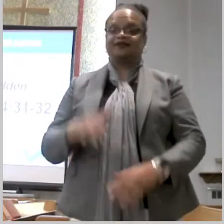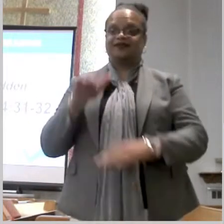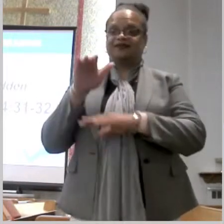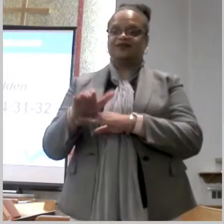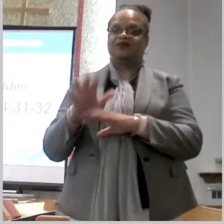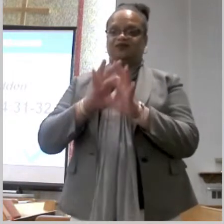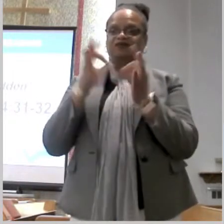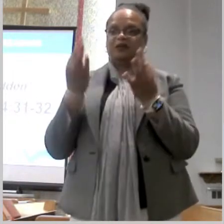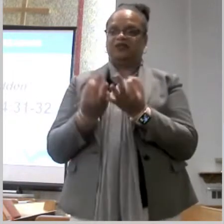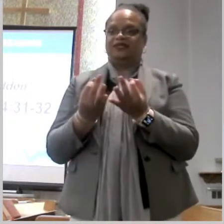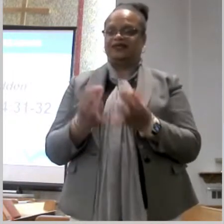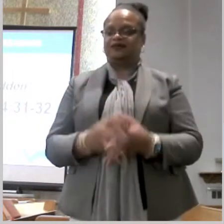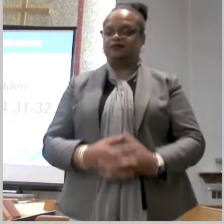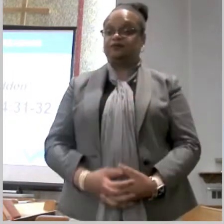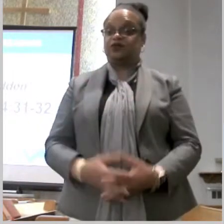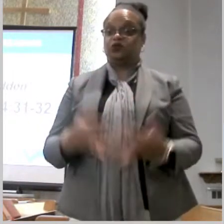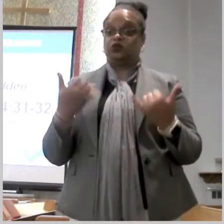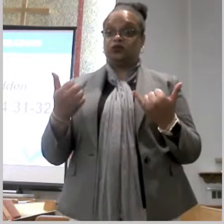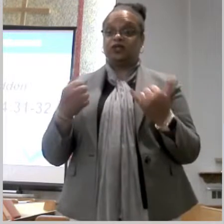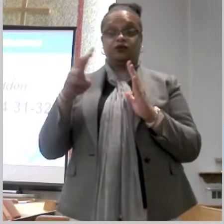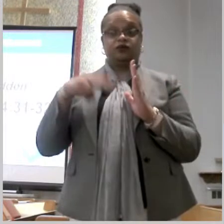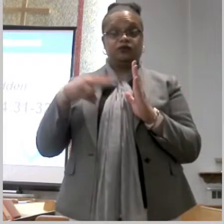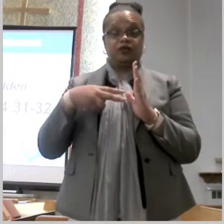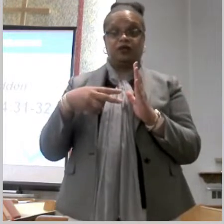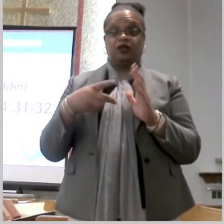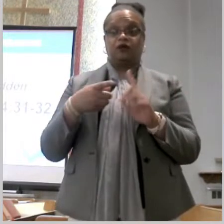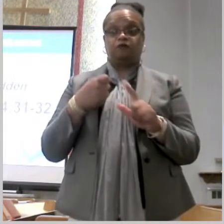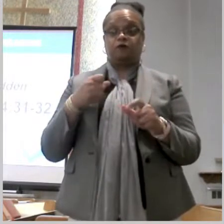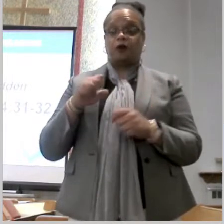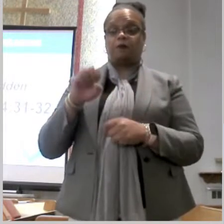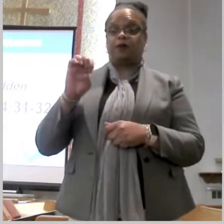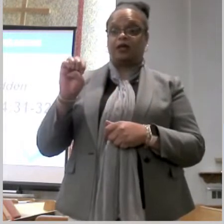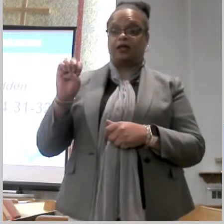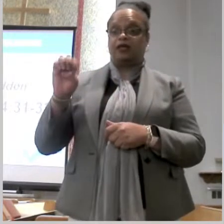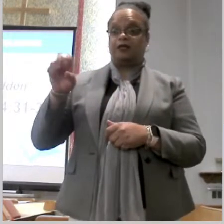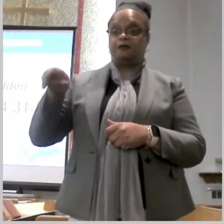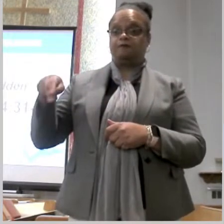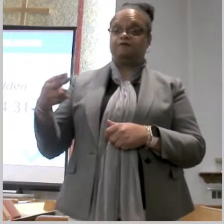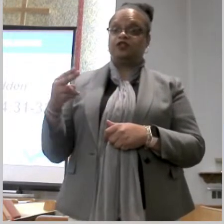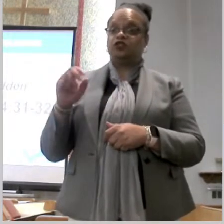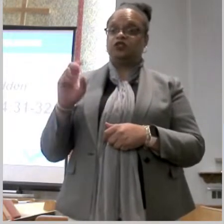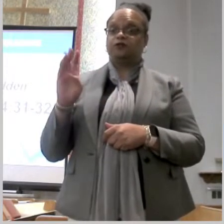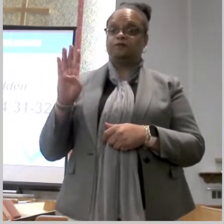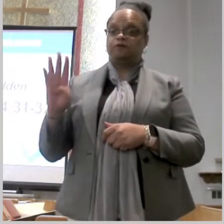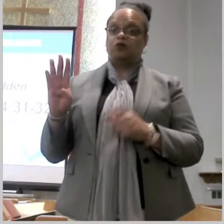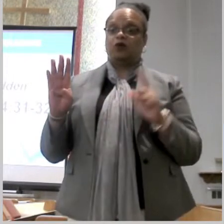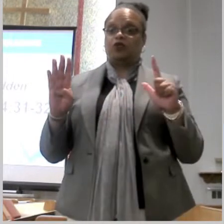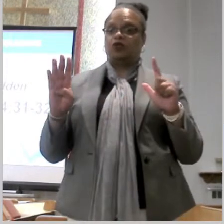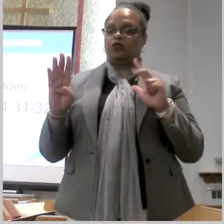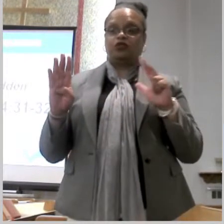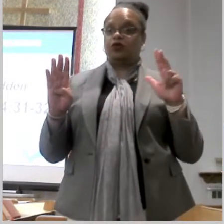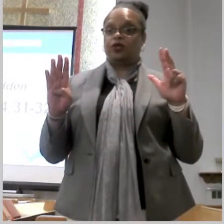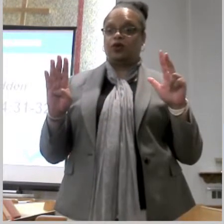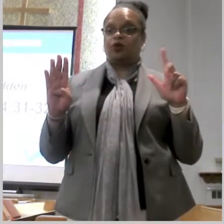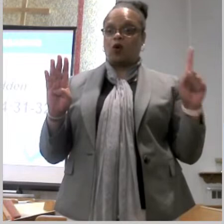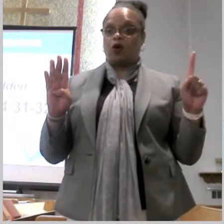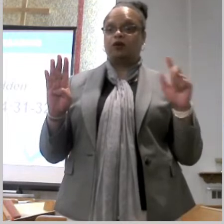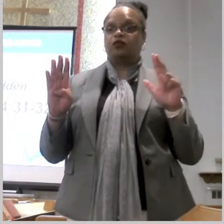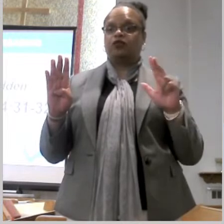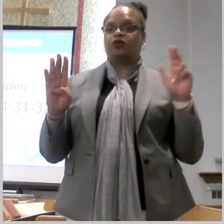Afternoon, family. Today's scripture reading will be coming from Ephesians chapter 4,